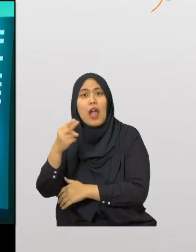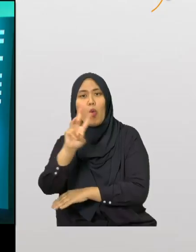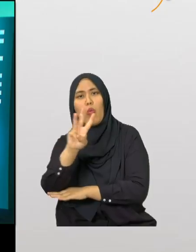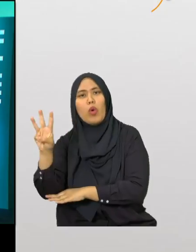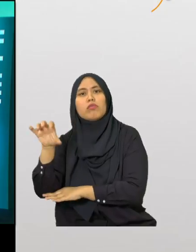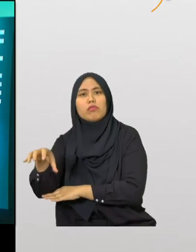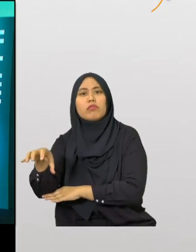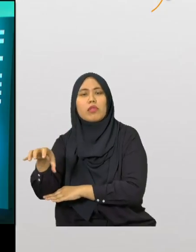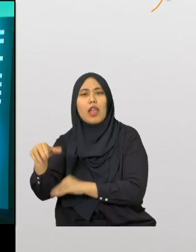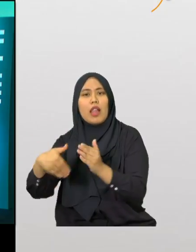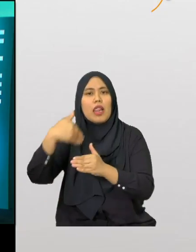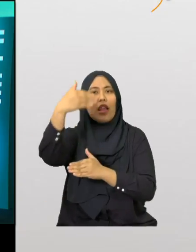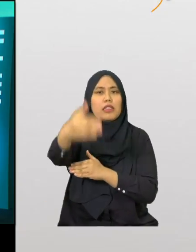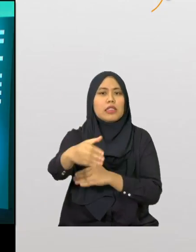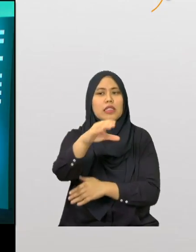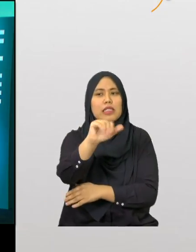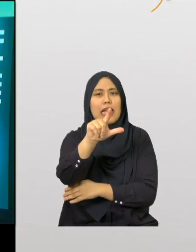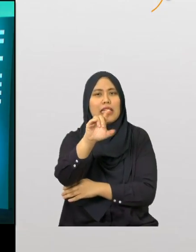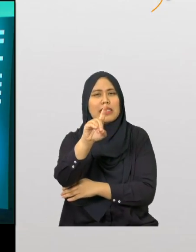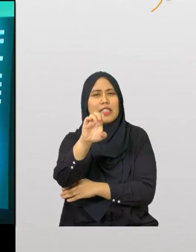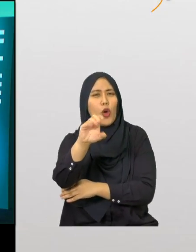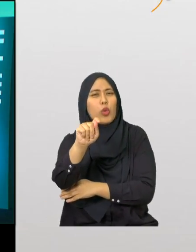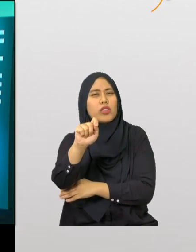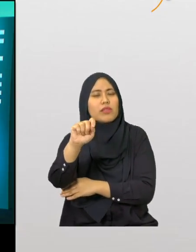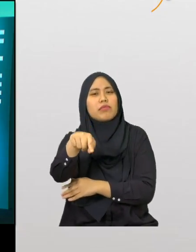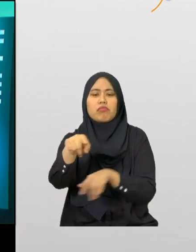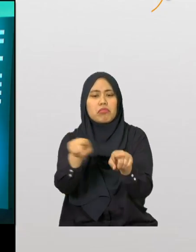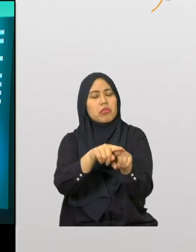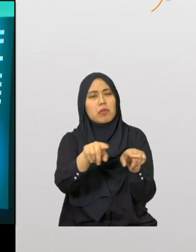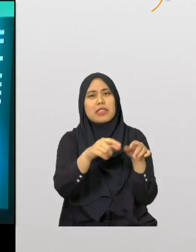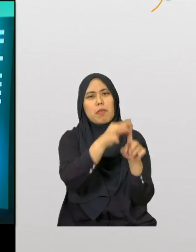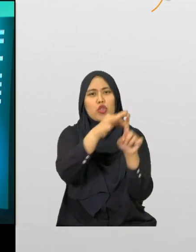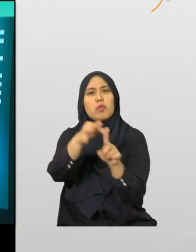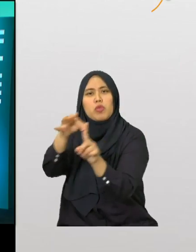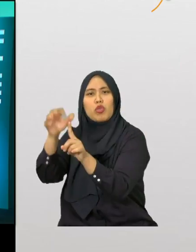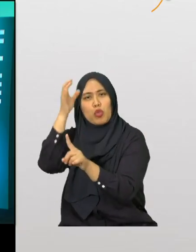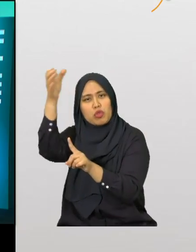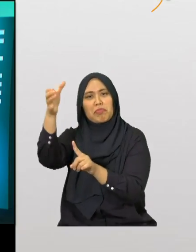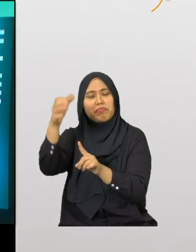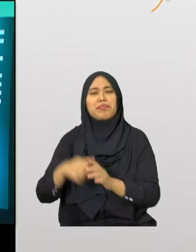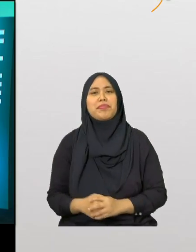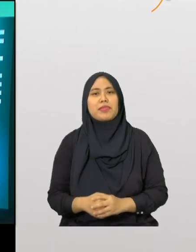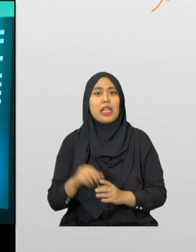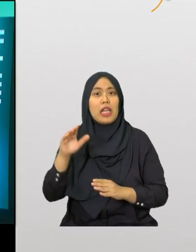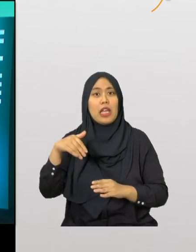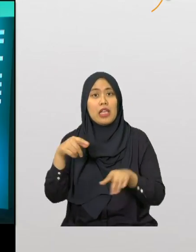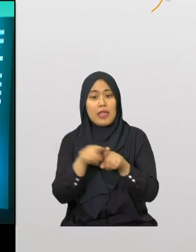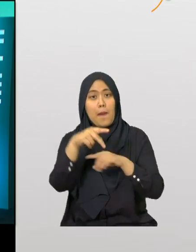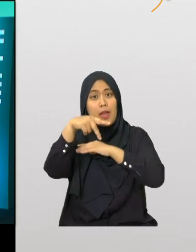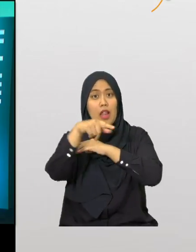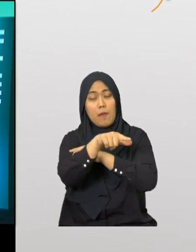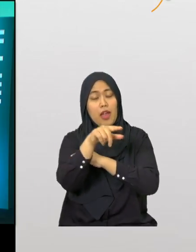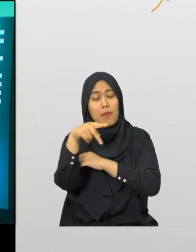later Caldecott, each with its own special concepts. Later, after Paya Lebar Air Base has moved to